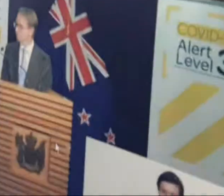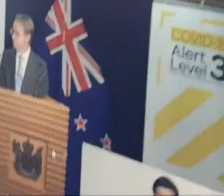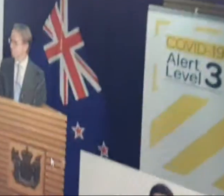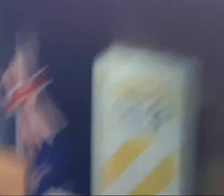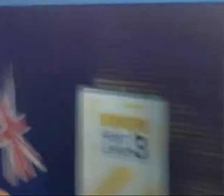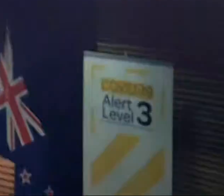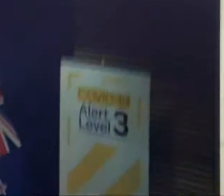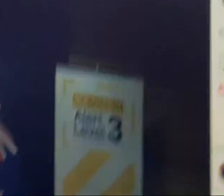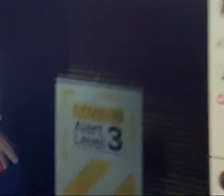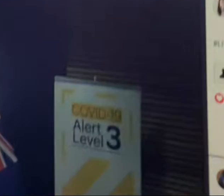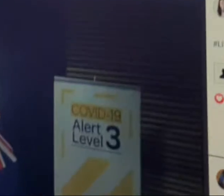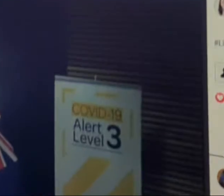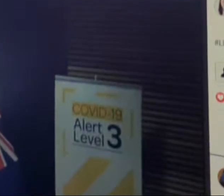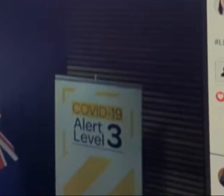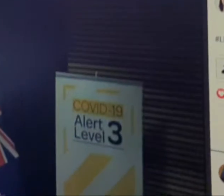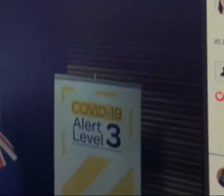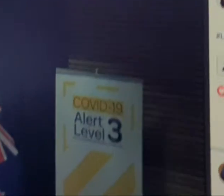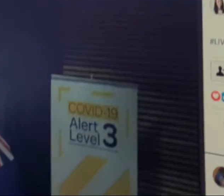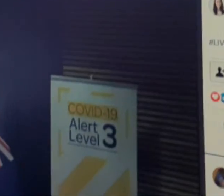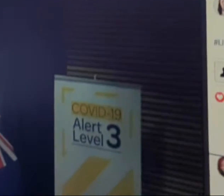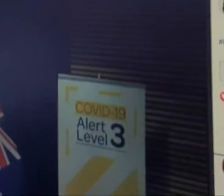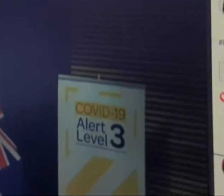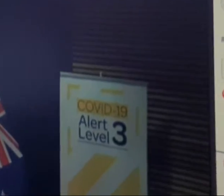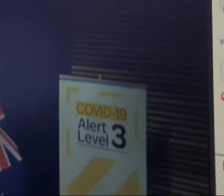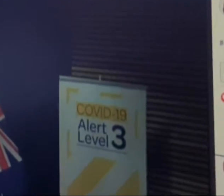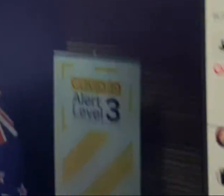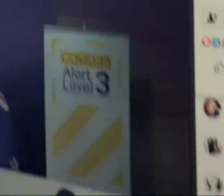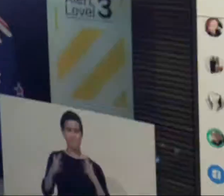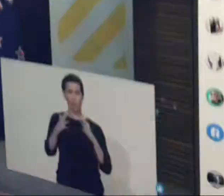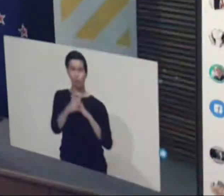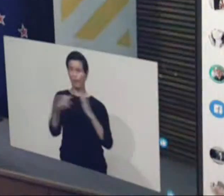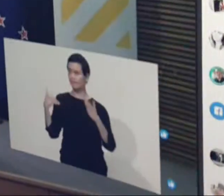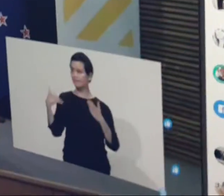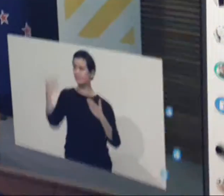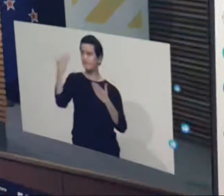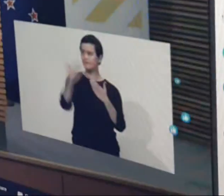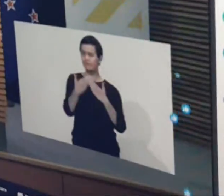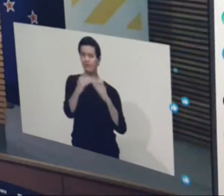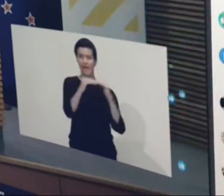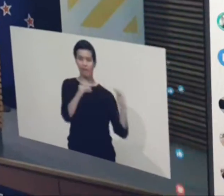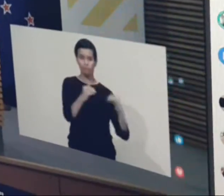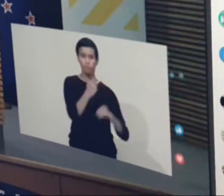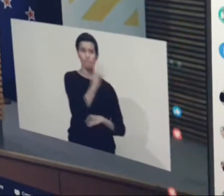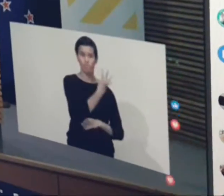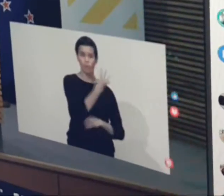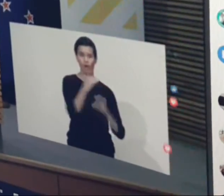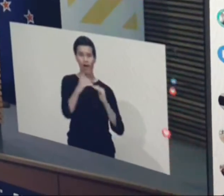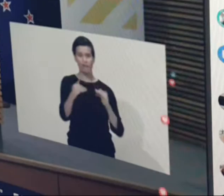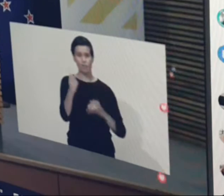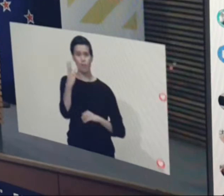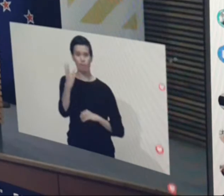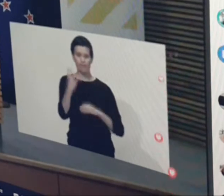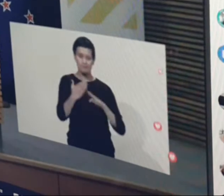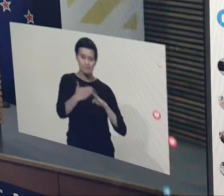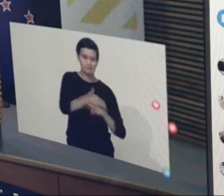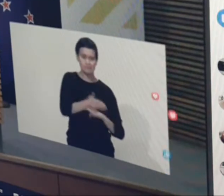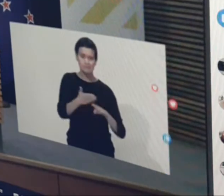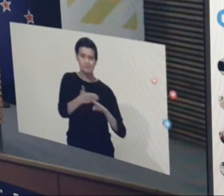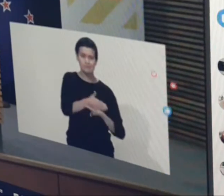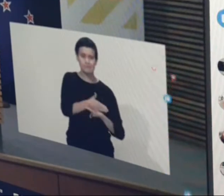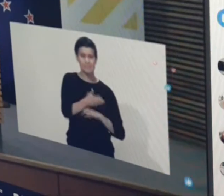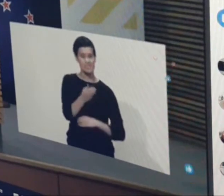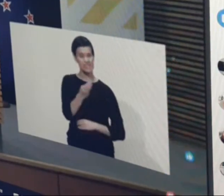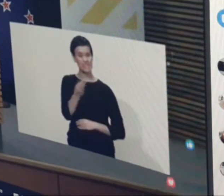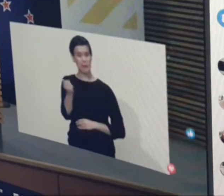we have been in alert levels 4 and 3 in order to beat COVID-19. Be it those who lost loved ones